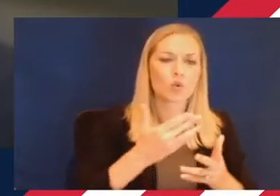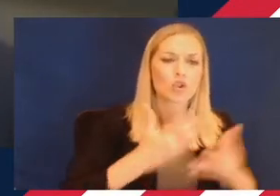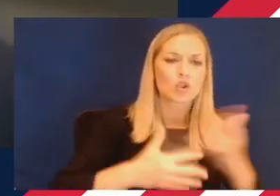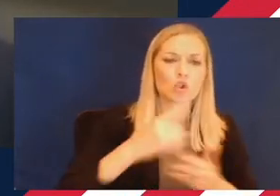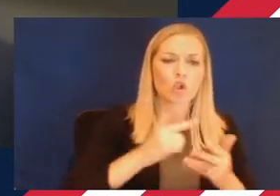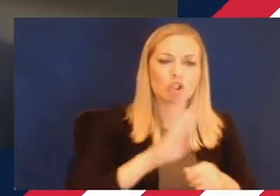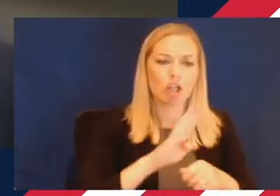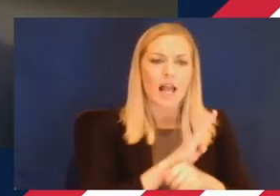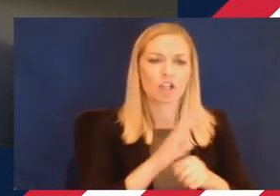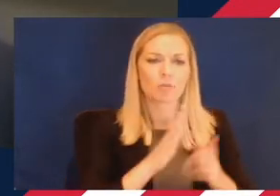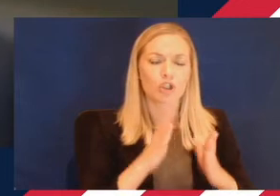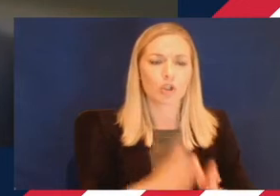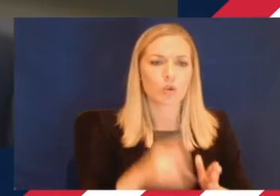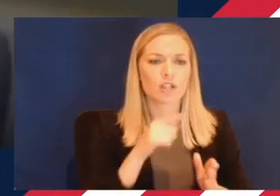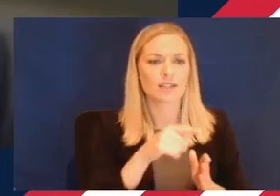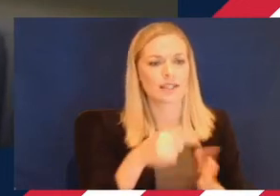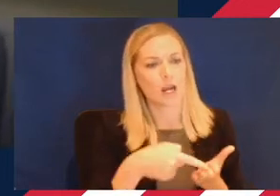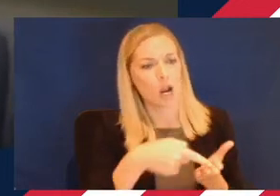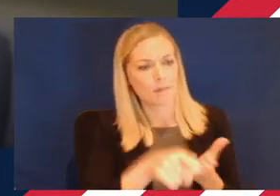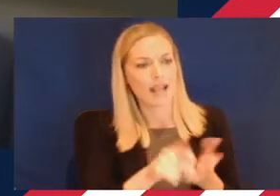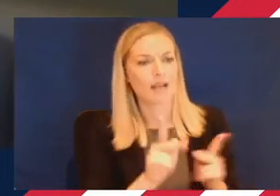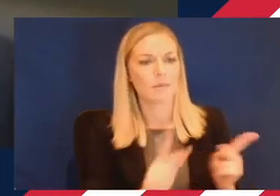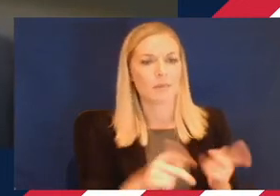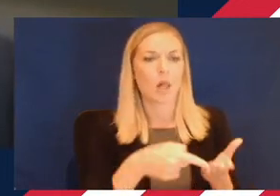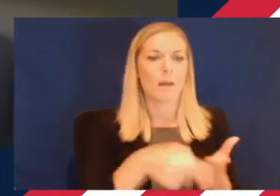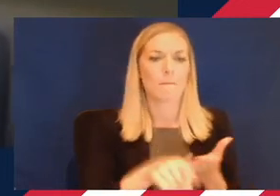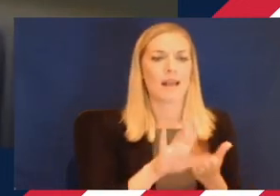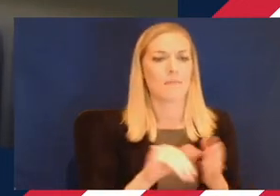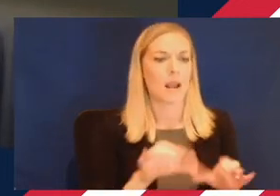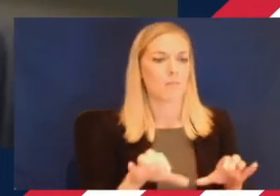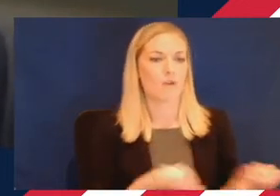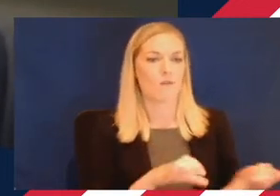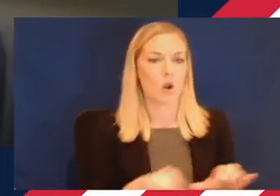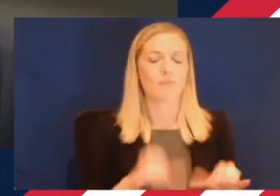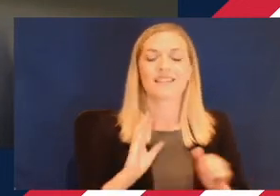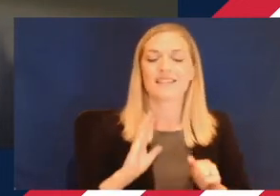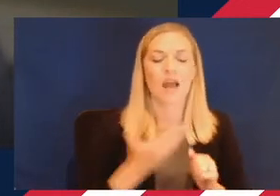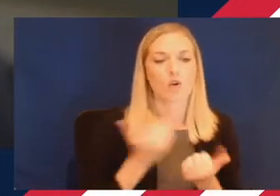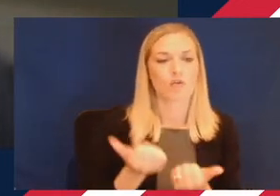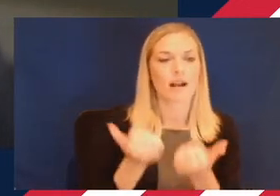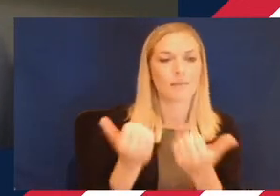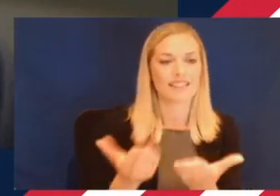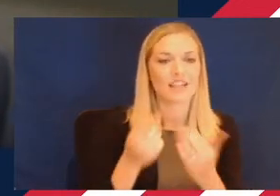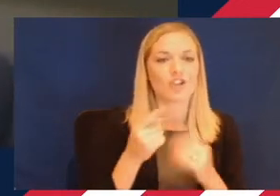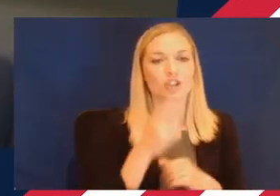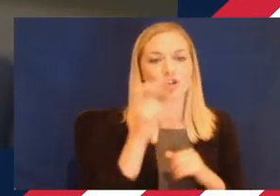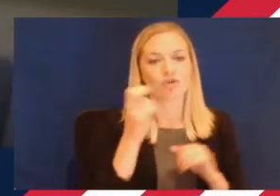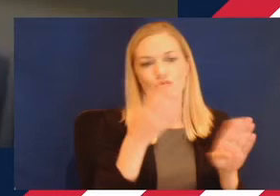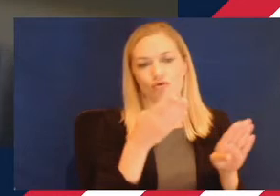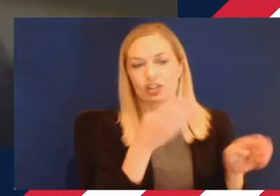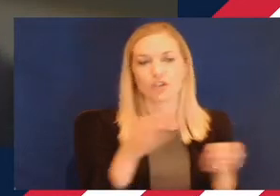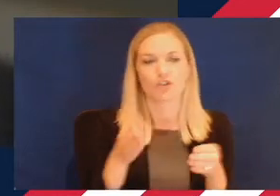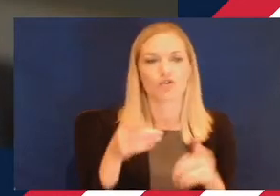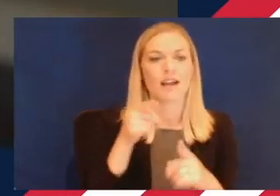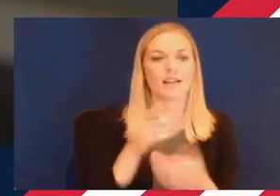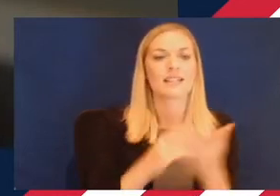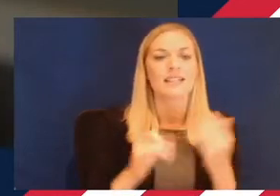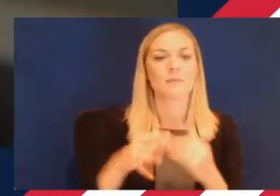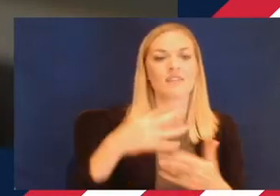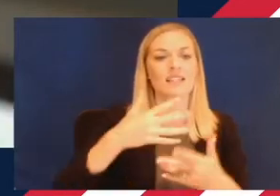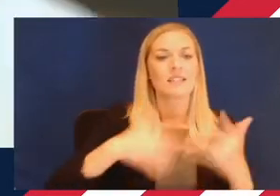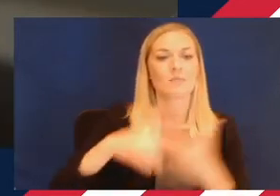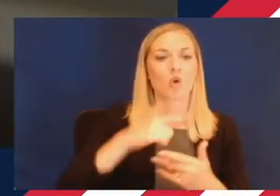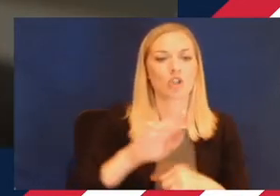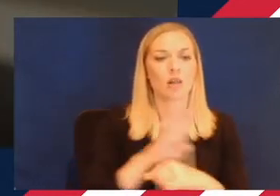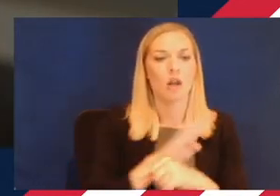on a pay-for-performance basis. Our recommendation would be to redirect some of the federal spending on job programs to some of these social entrepreneurs who know how to do this very